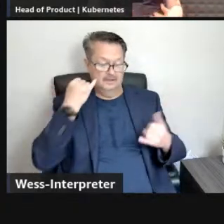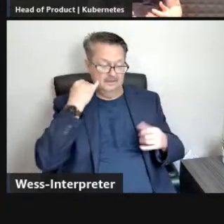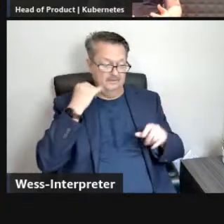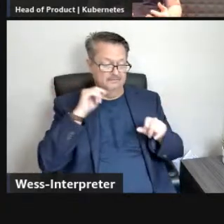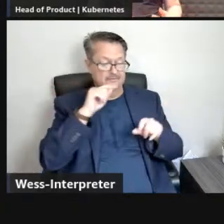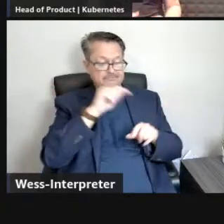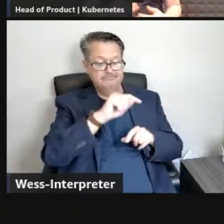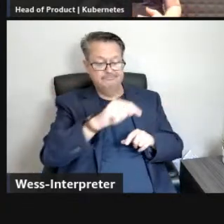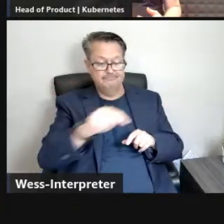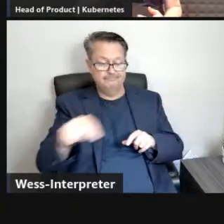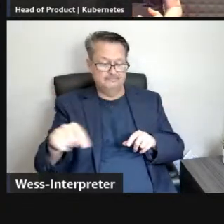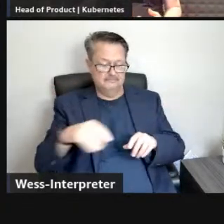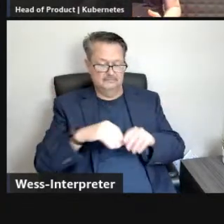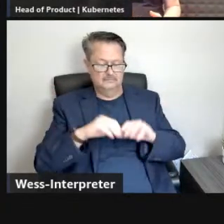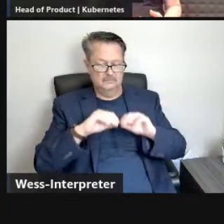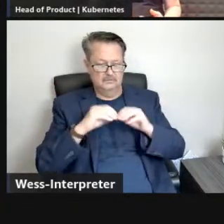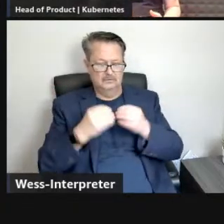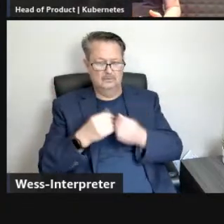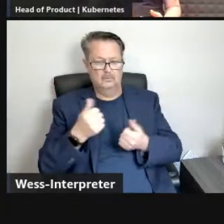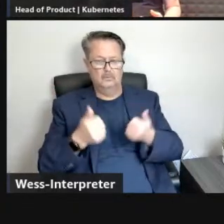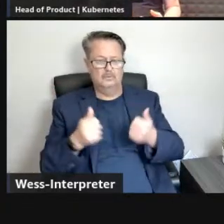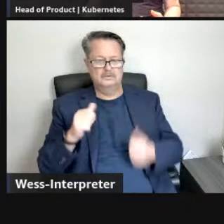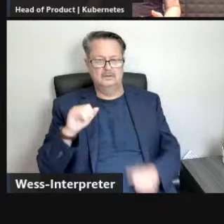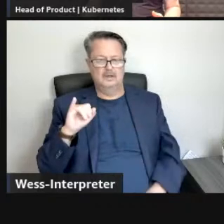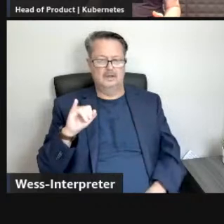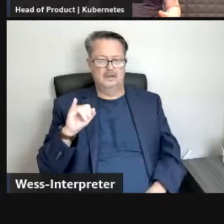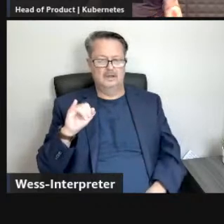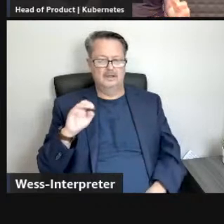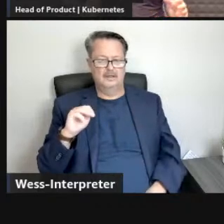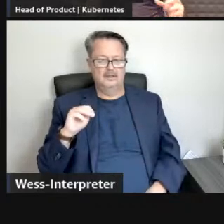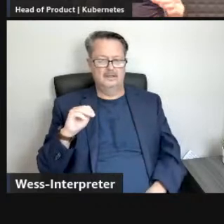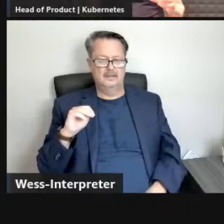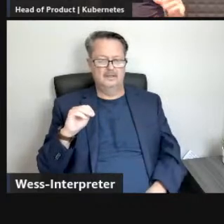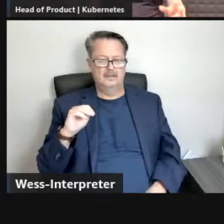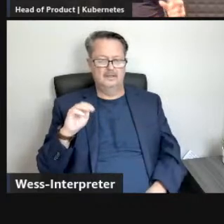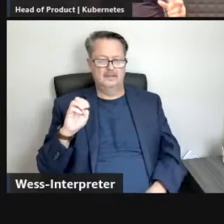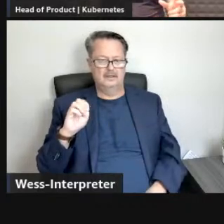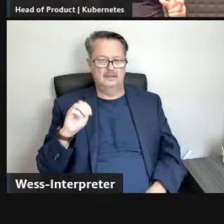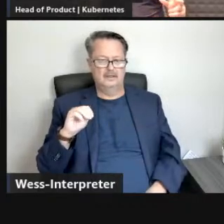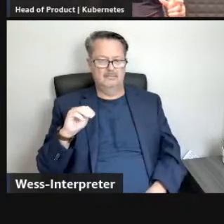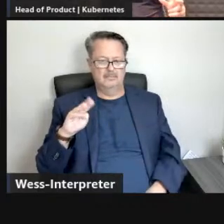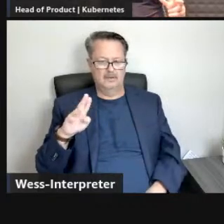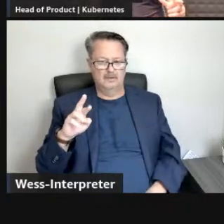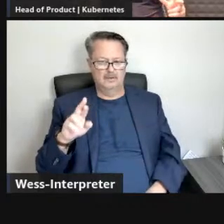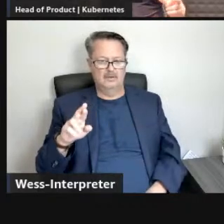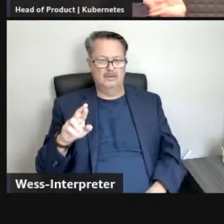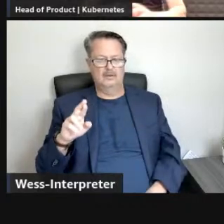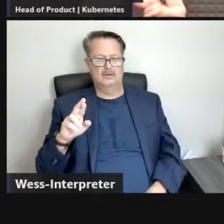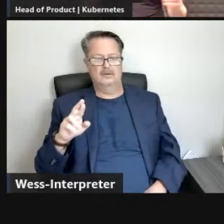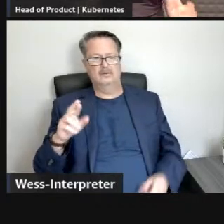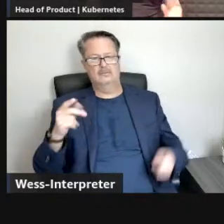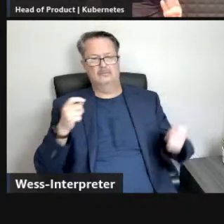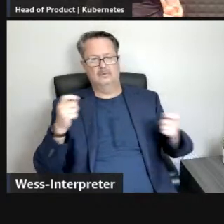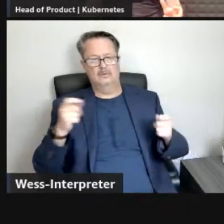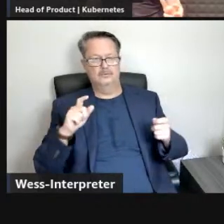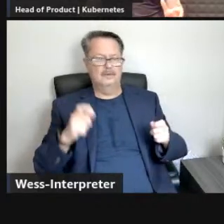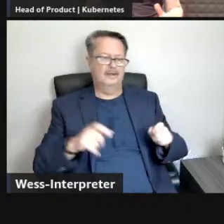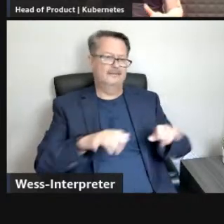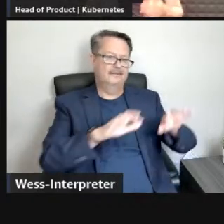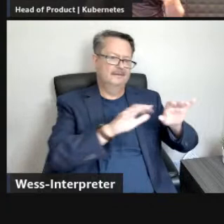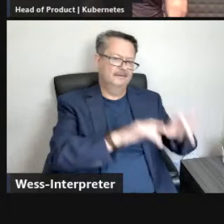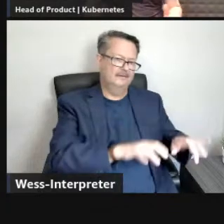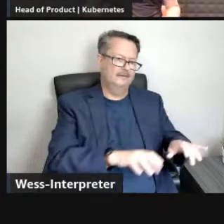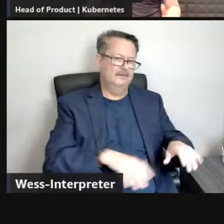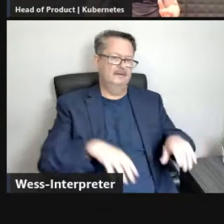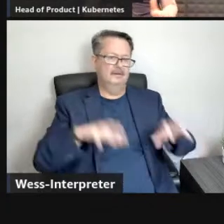which IAM roles have access into the EKS cluster, you have to actually go and configure this auth config map.